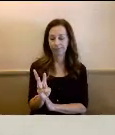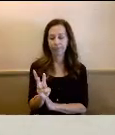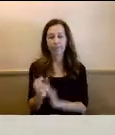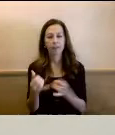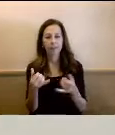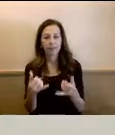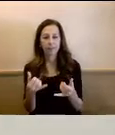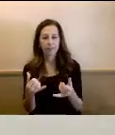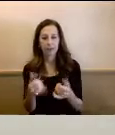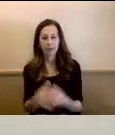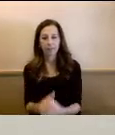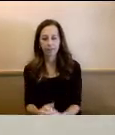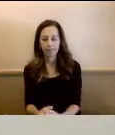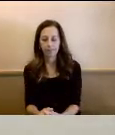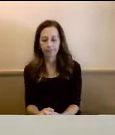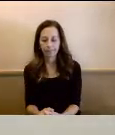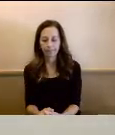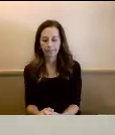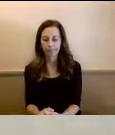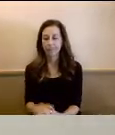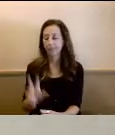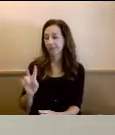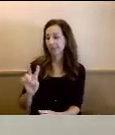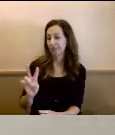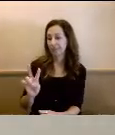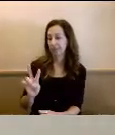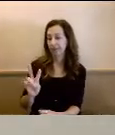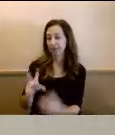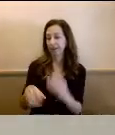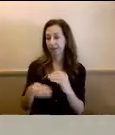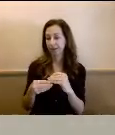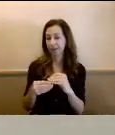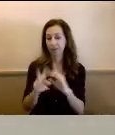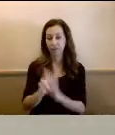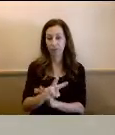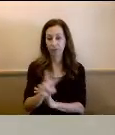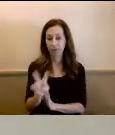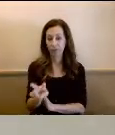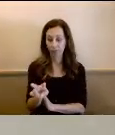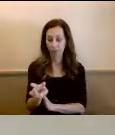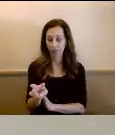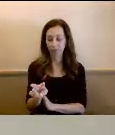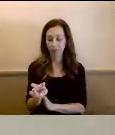So now we will have V plus 22